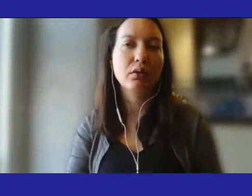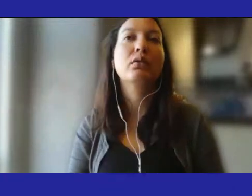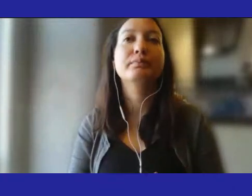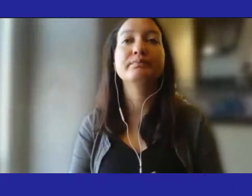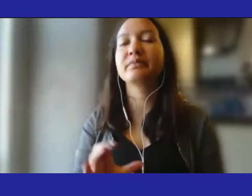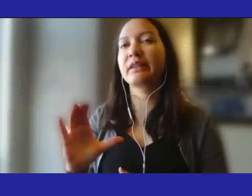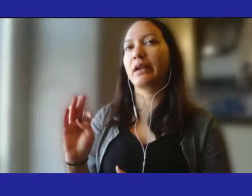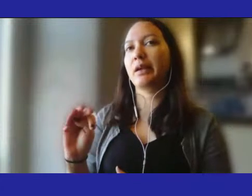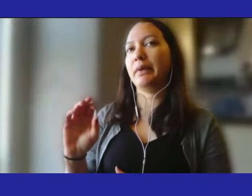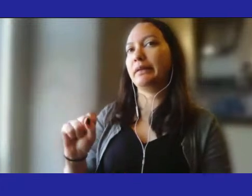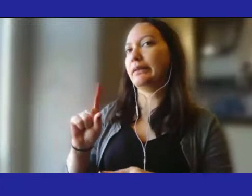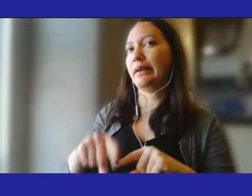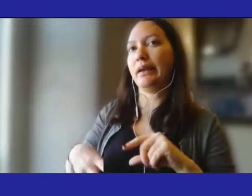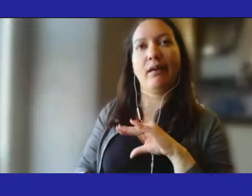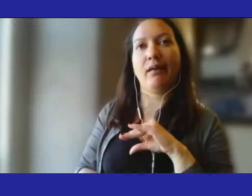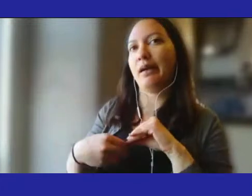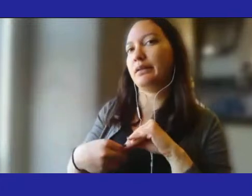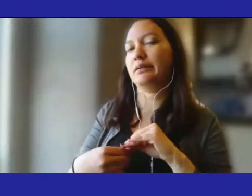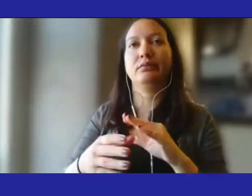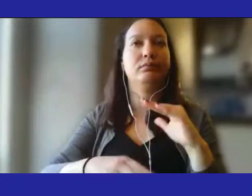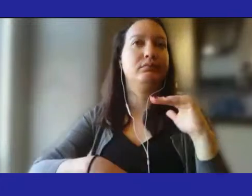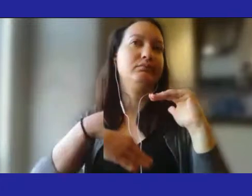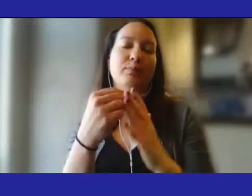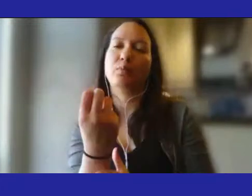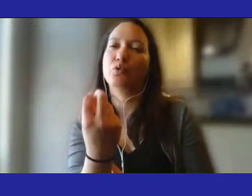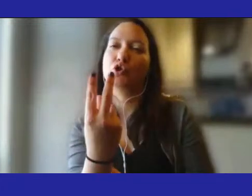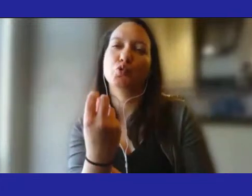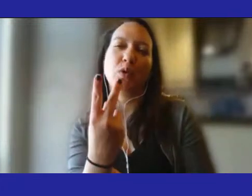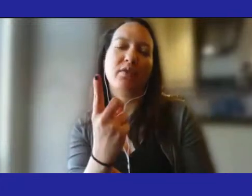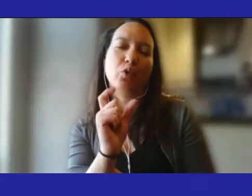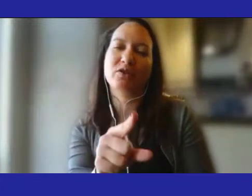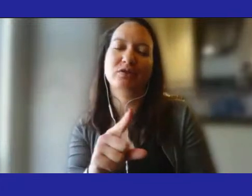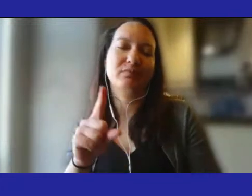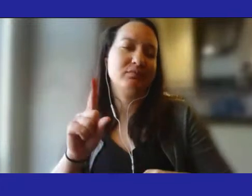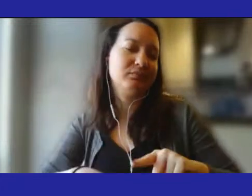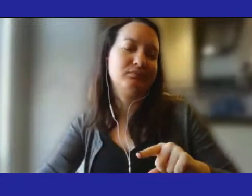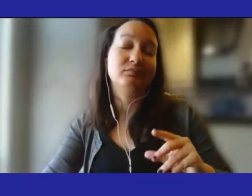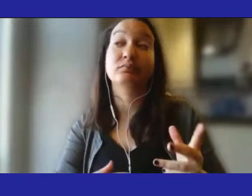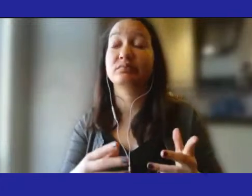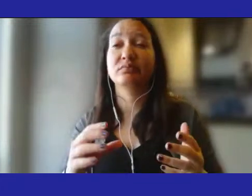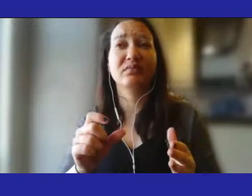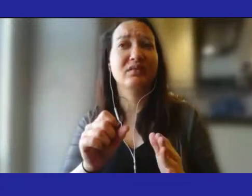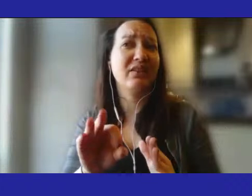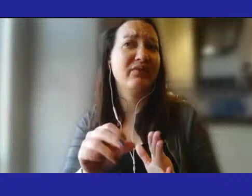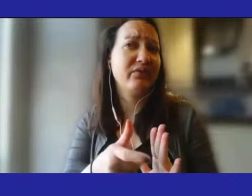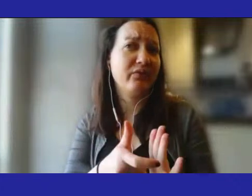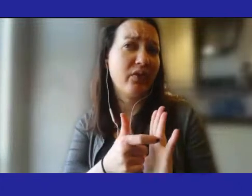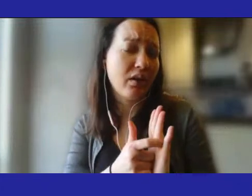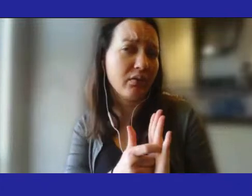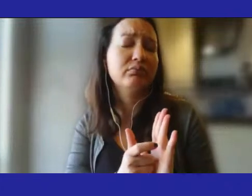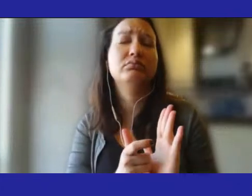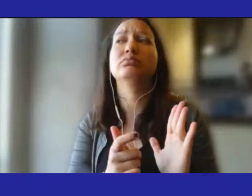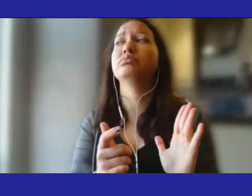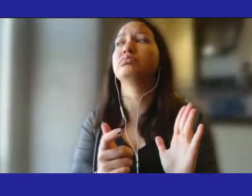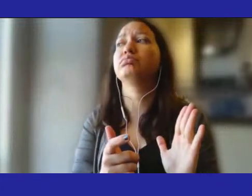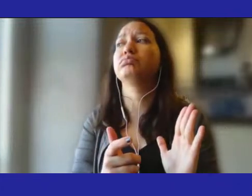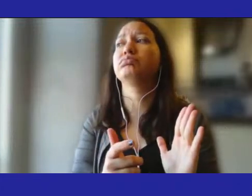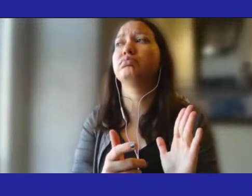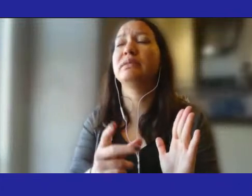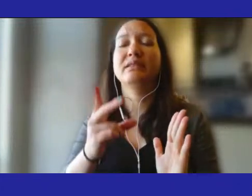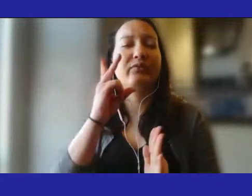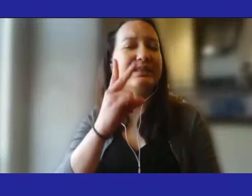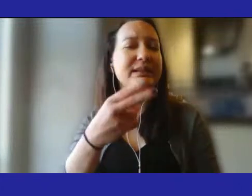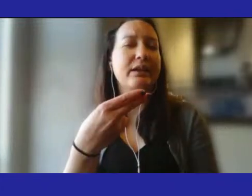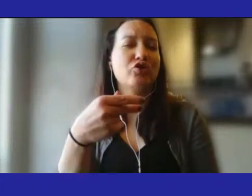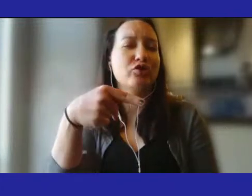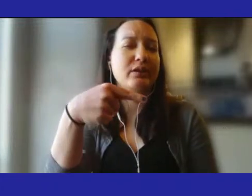cannot add any more than 12 questions, 12 extra questions if we had to the HCAP survey, which